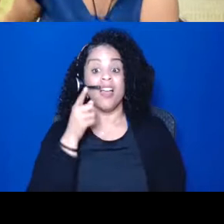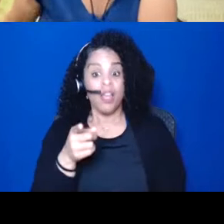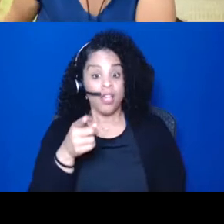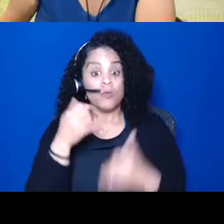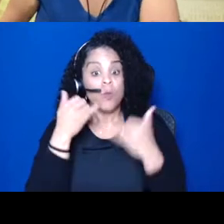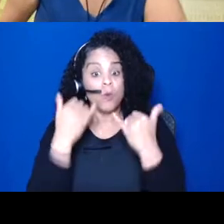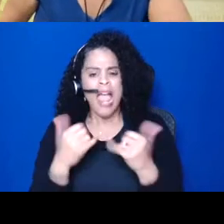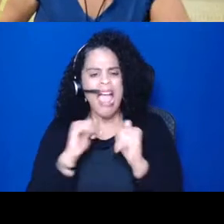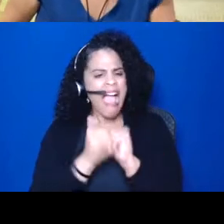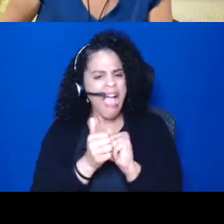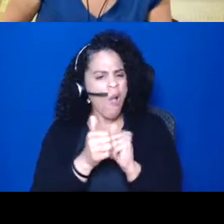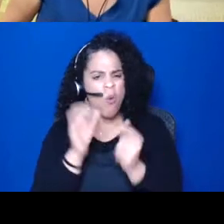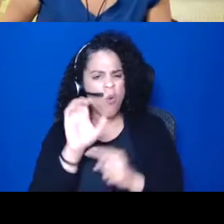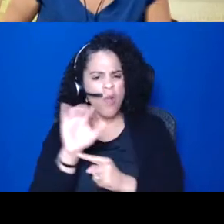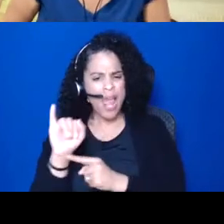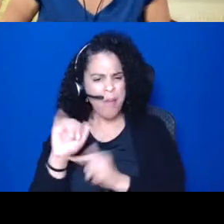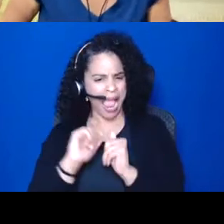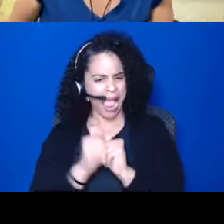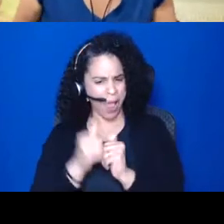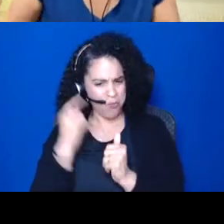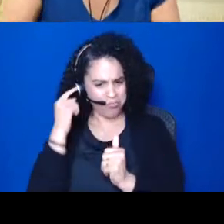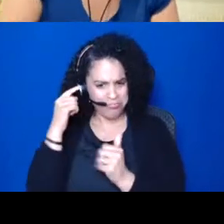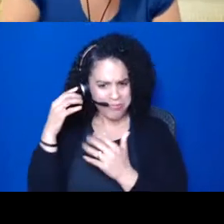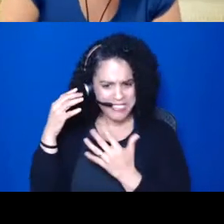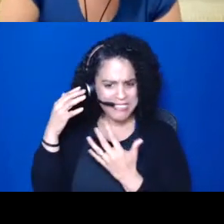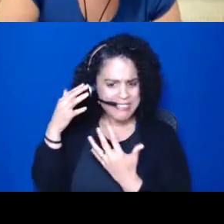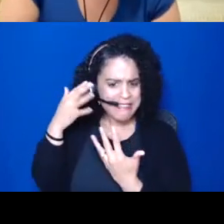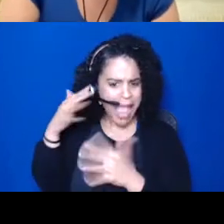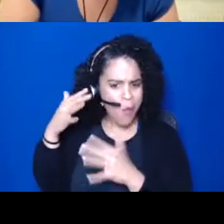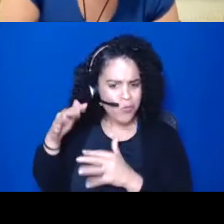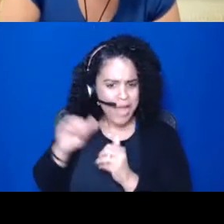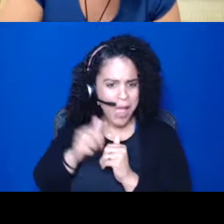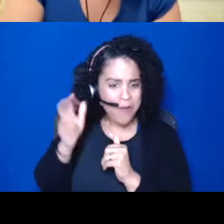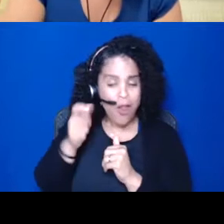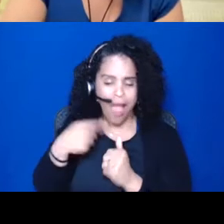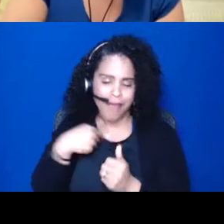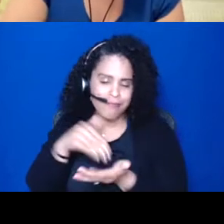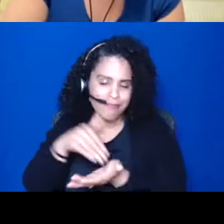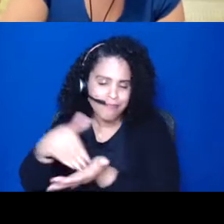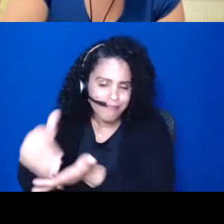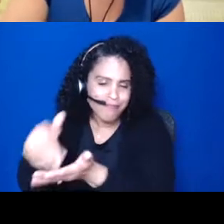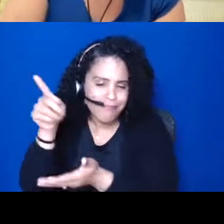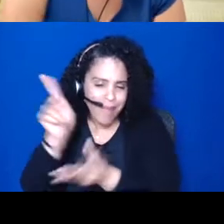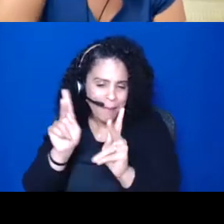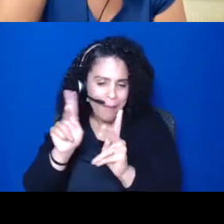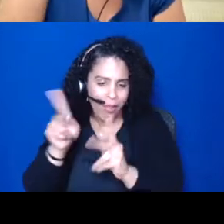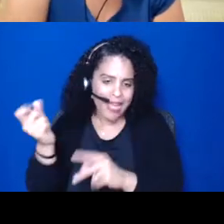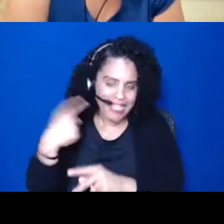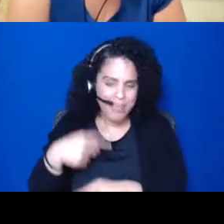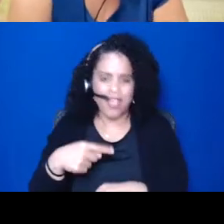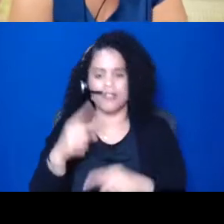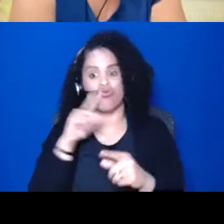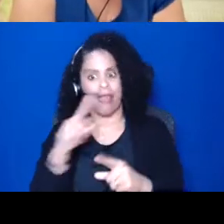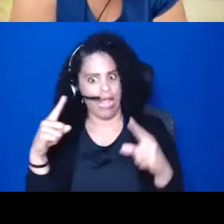So how do cochlear implants sound? This is a question that I get pretty frequently, and the answer is it's complicated. There are a